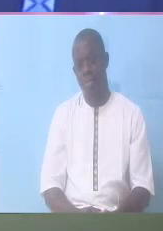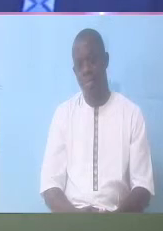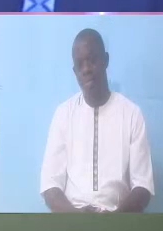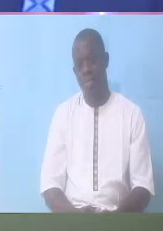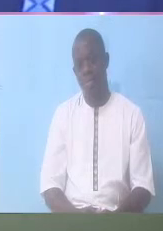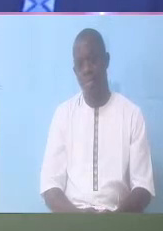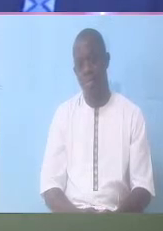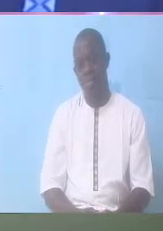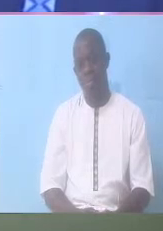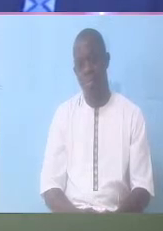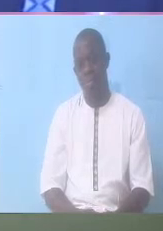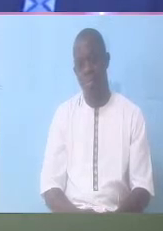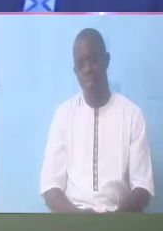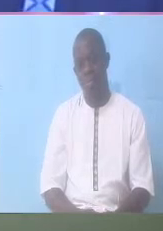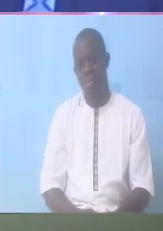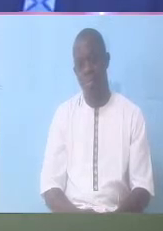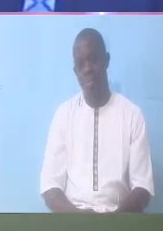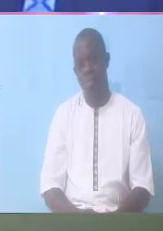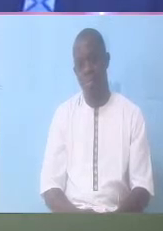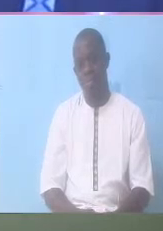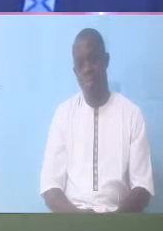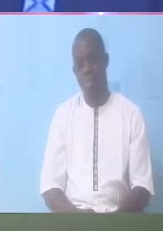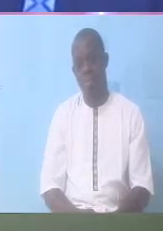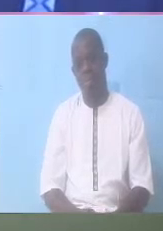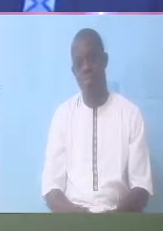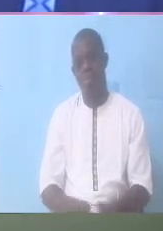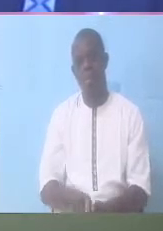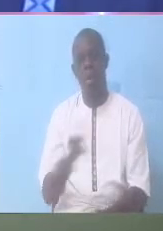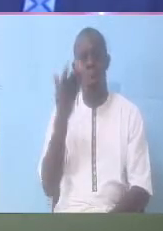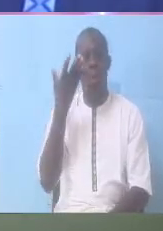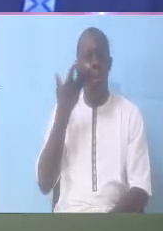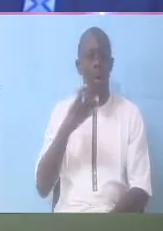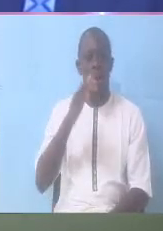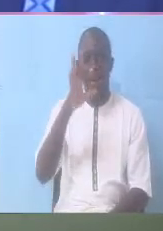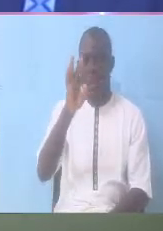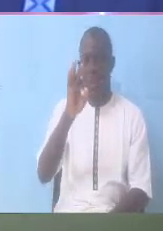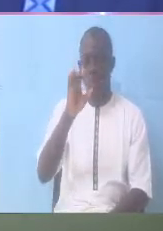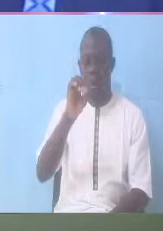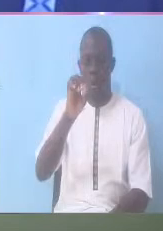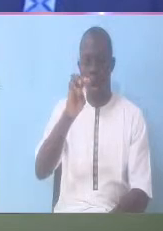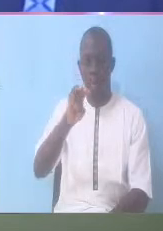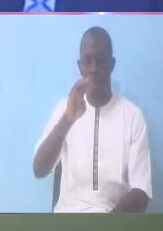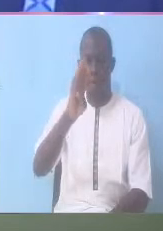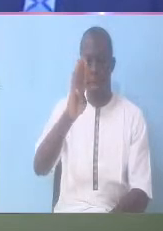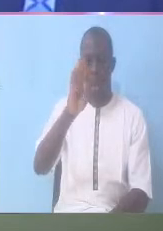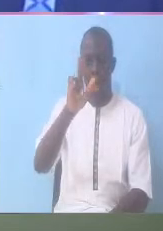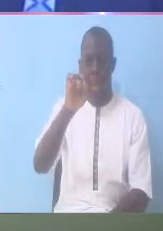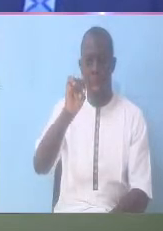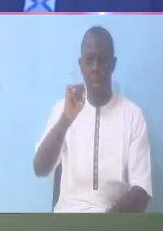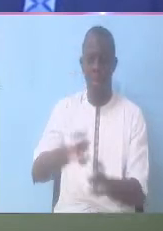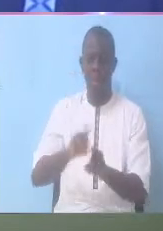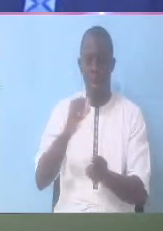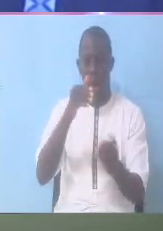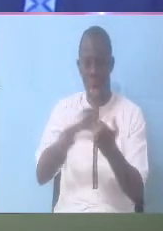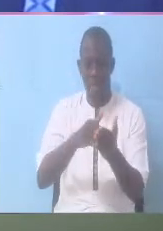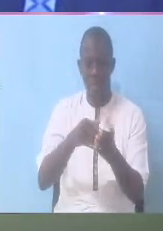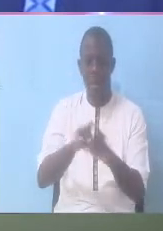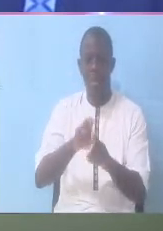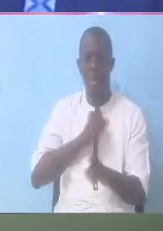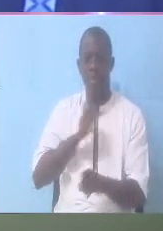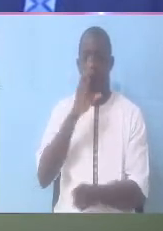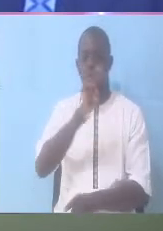when Tumbul came, I went down. He instructed me to make sure I open the gate. No one go. Let me go and open the gate for